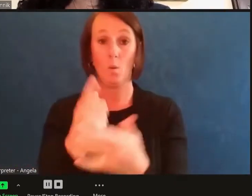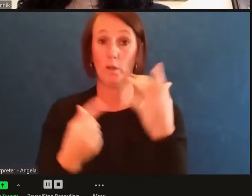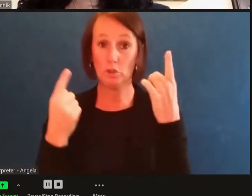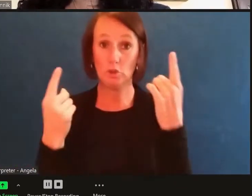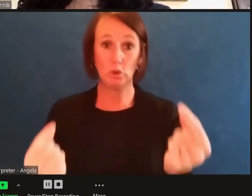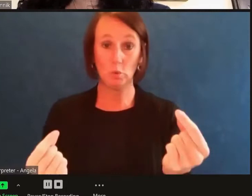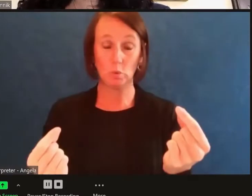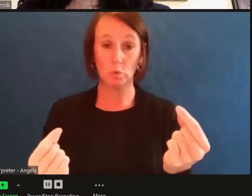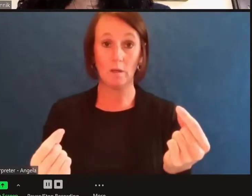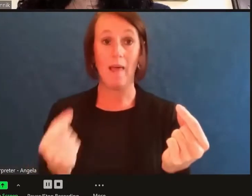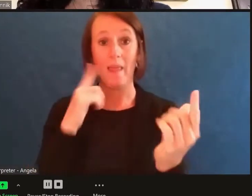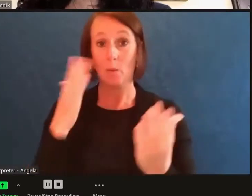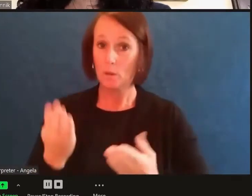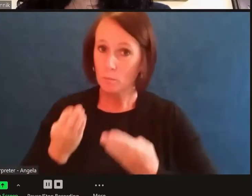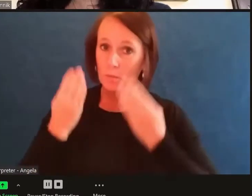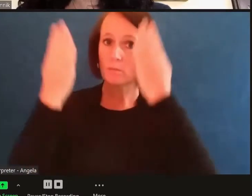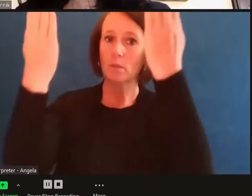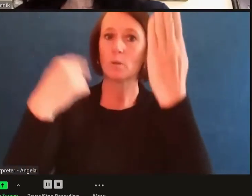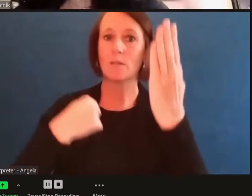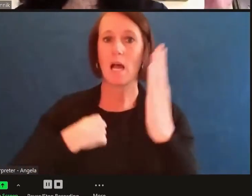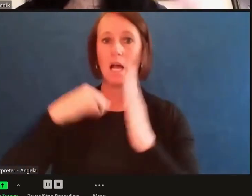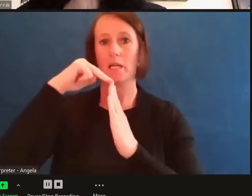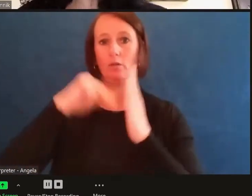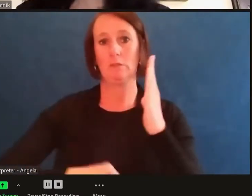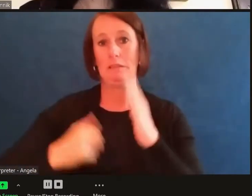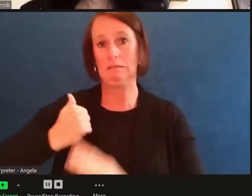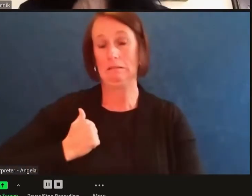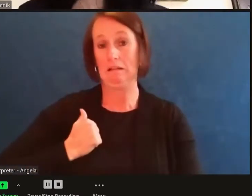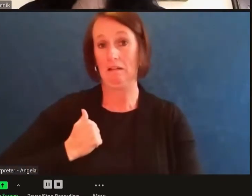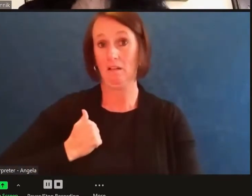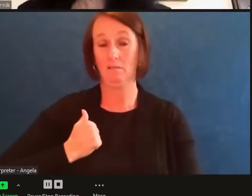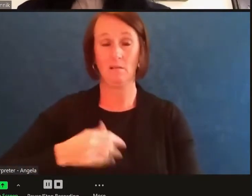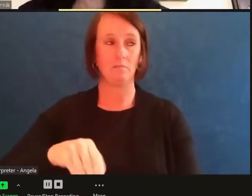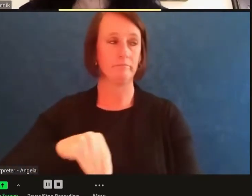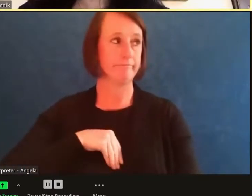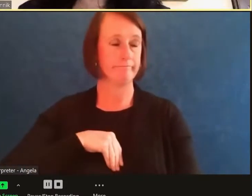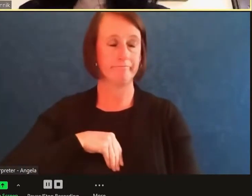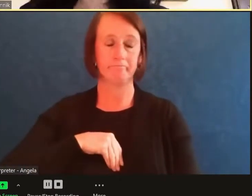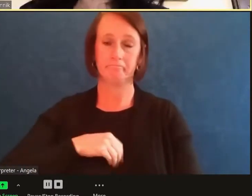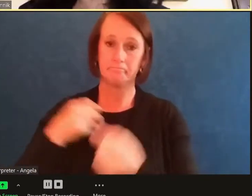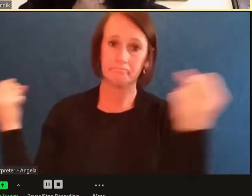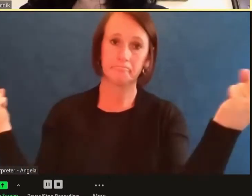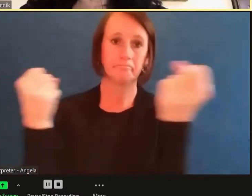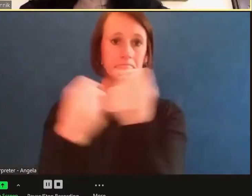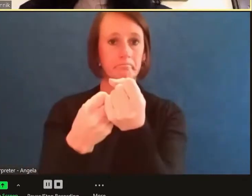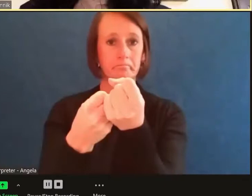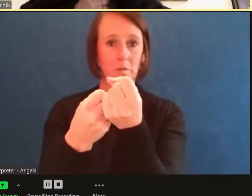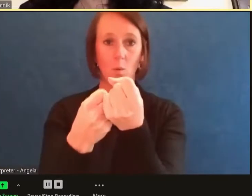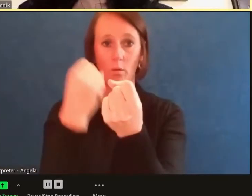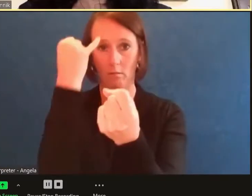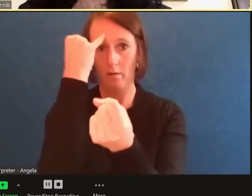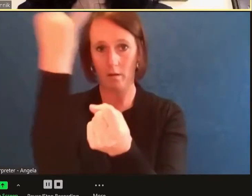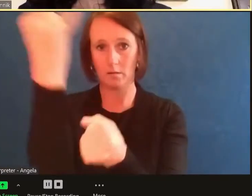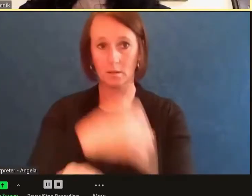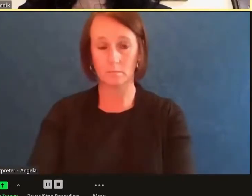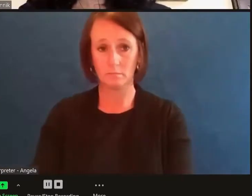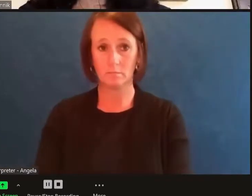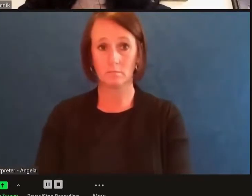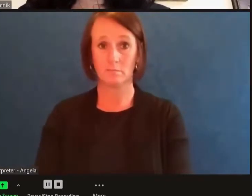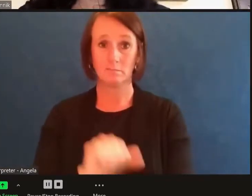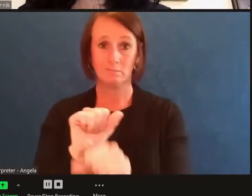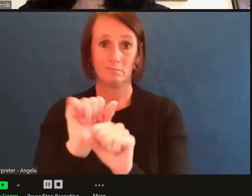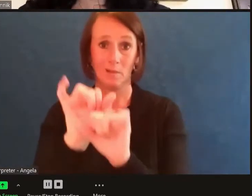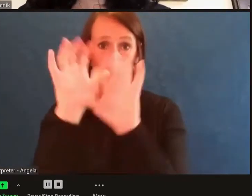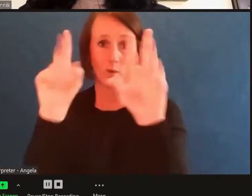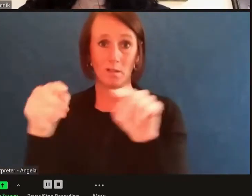was taken by everybody. They just thought it was a great idea. It is a good idea. It worked out beautifully when you consider that we